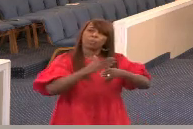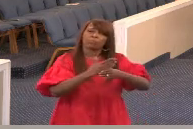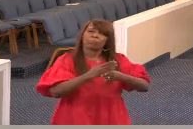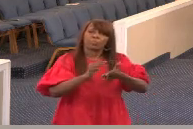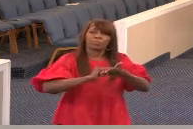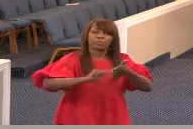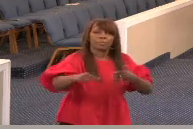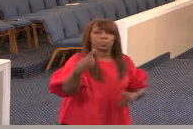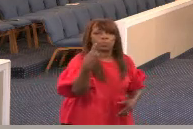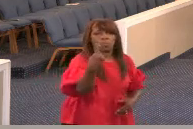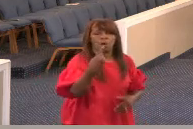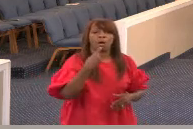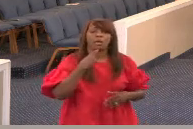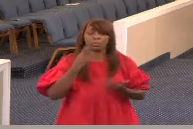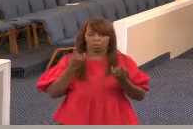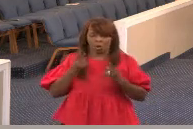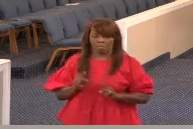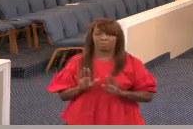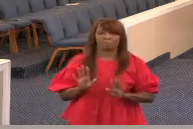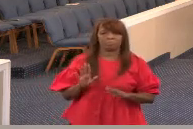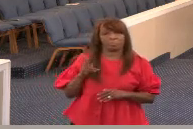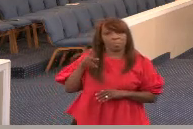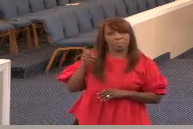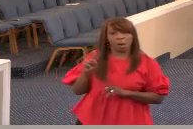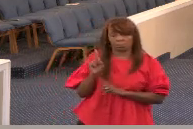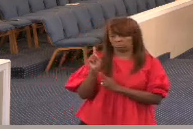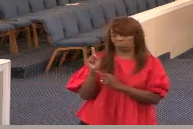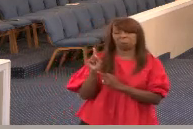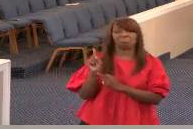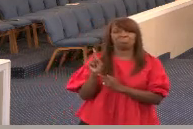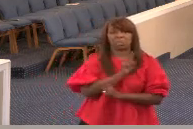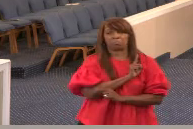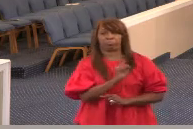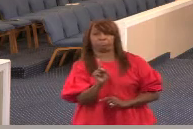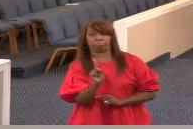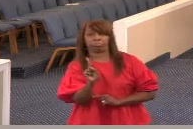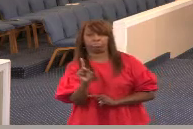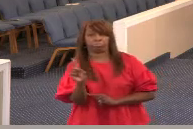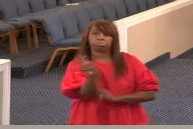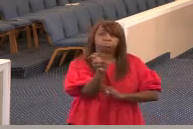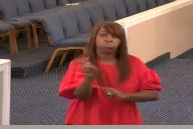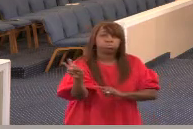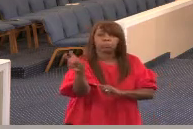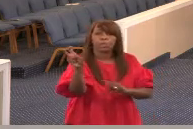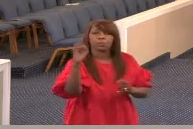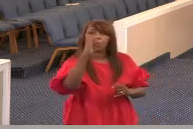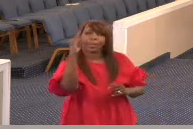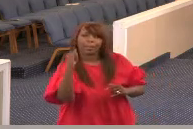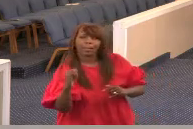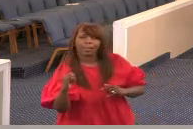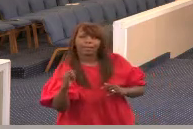Paul is en route to Italy. He has a long journey.